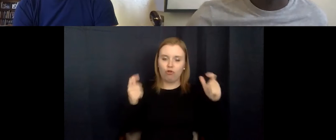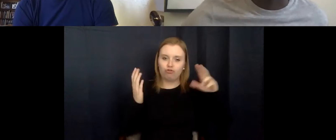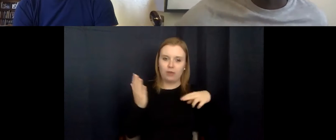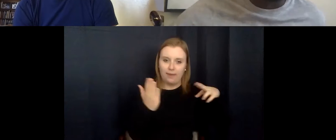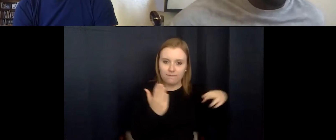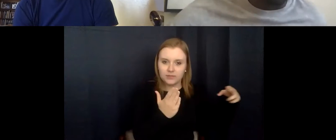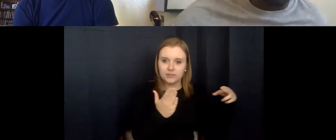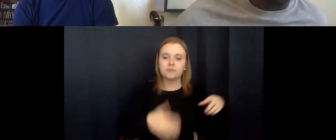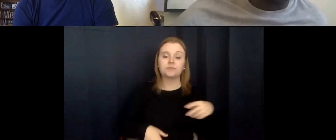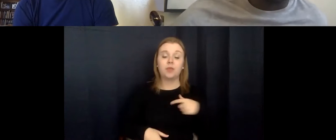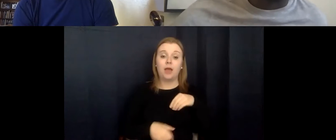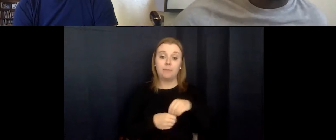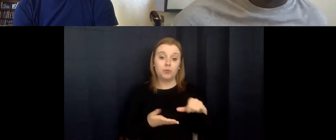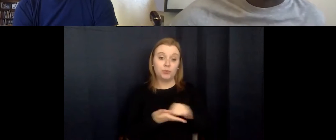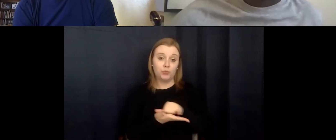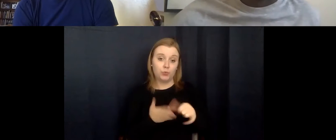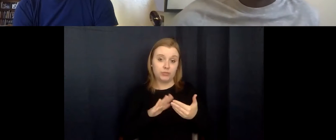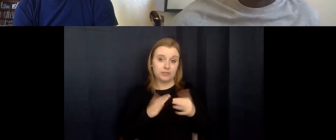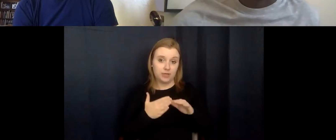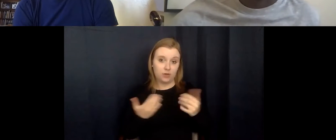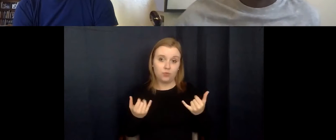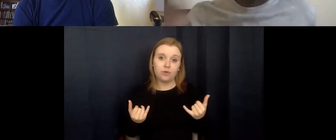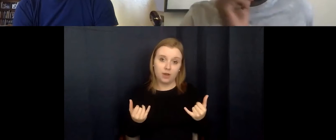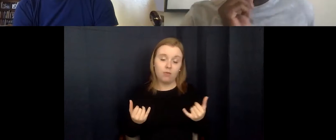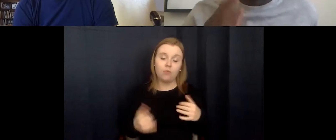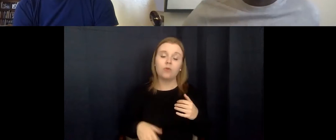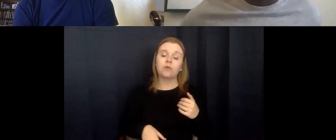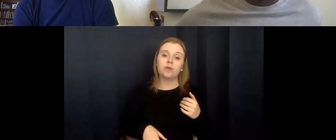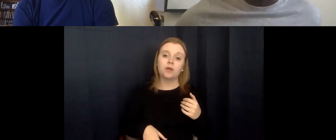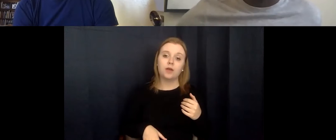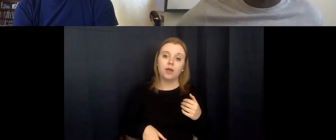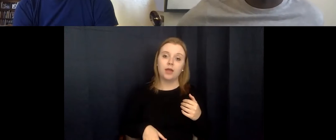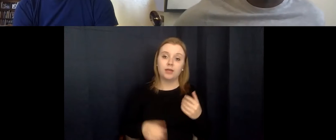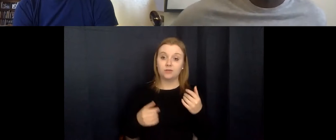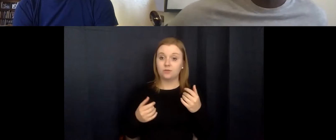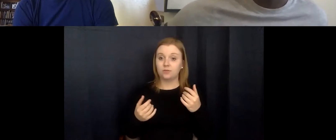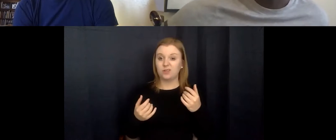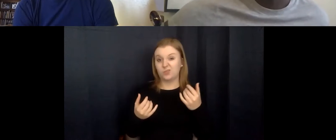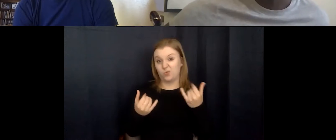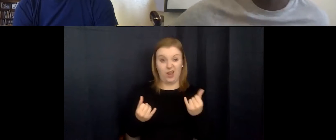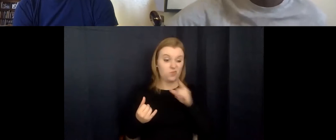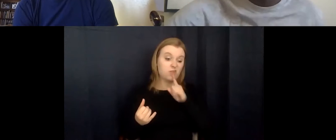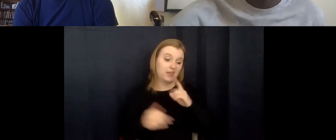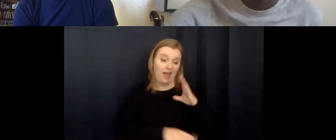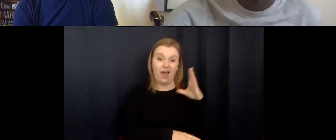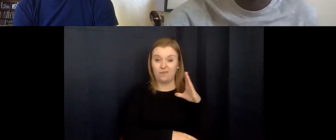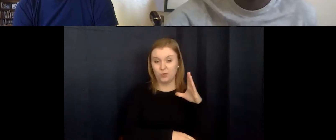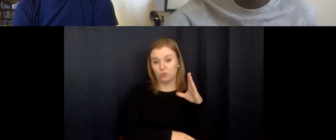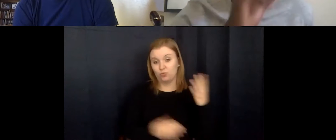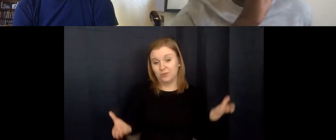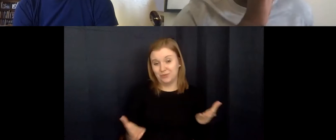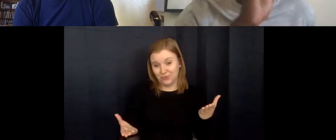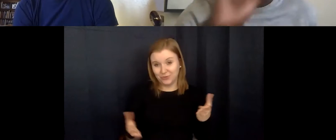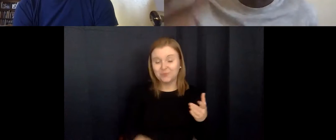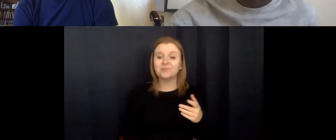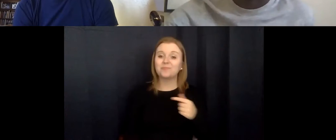I'm in New York City right now, and it is afternoon where we are. And it's really nice